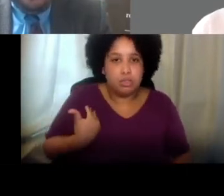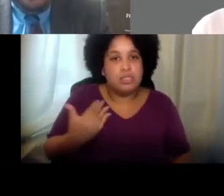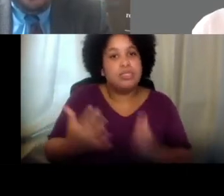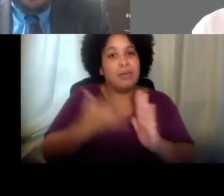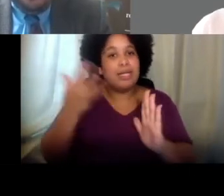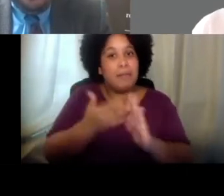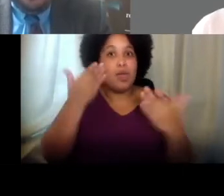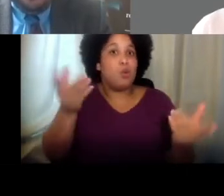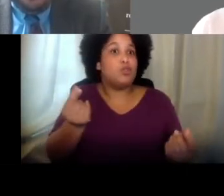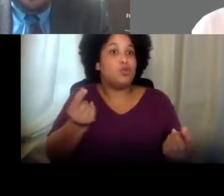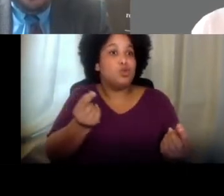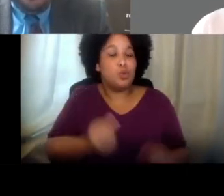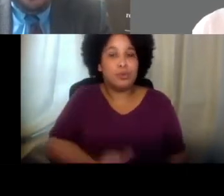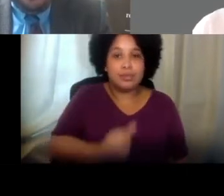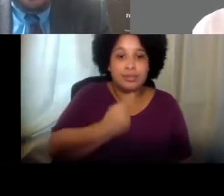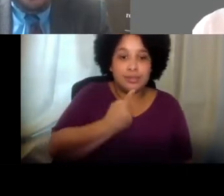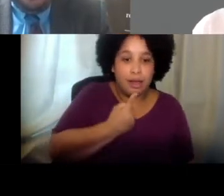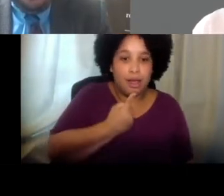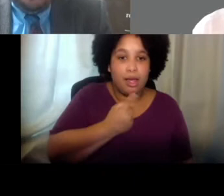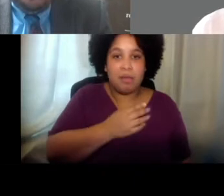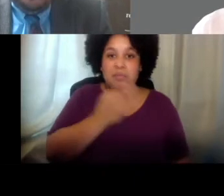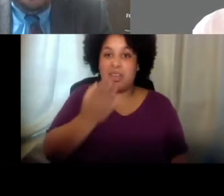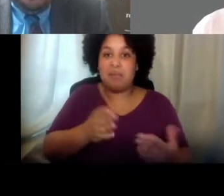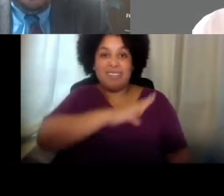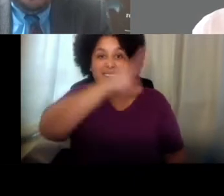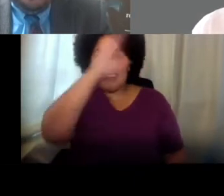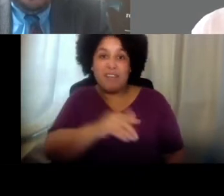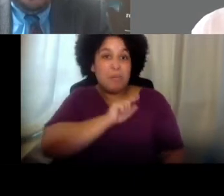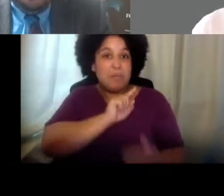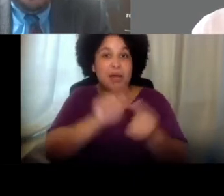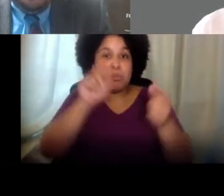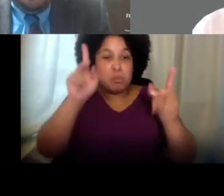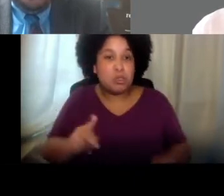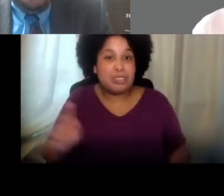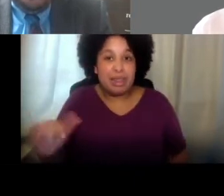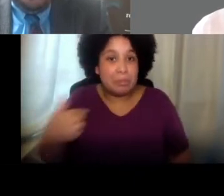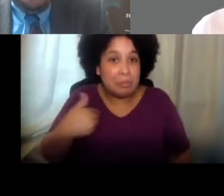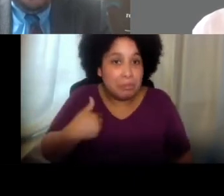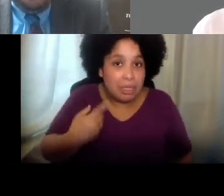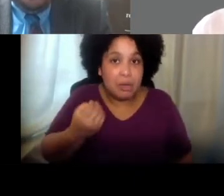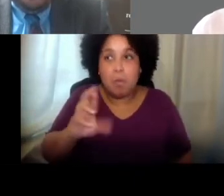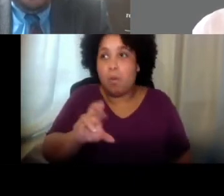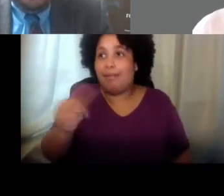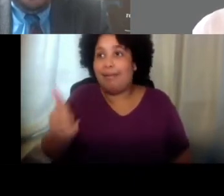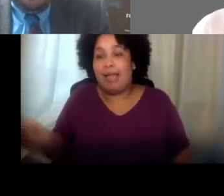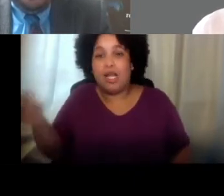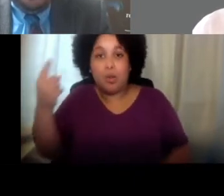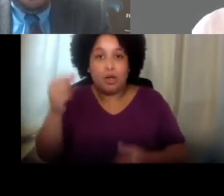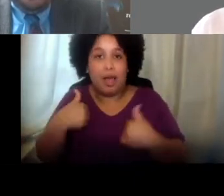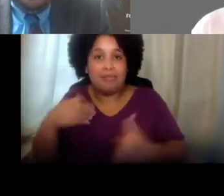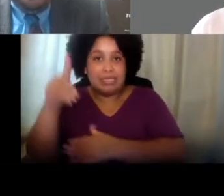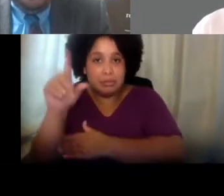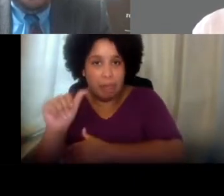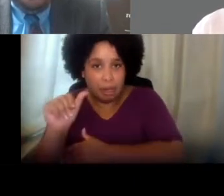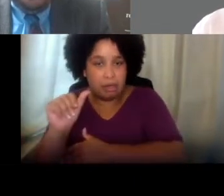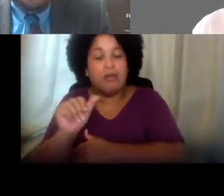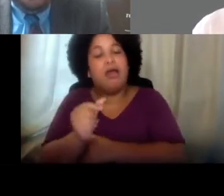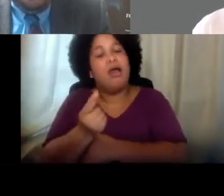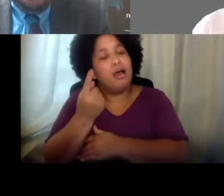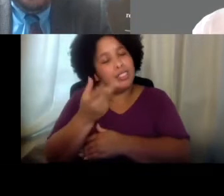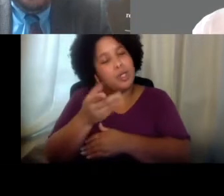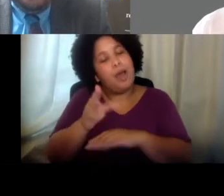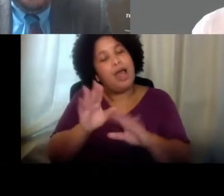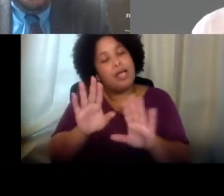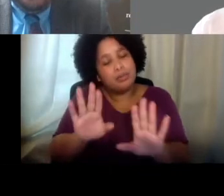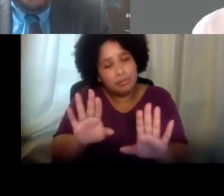they don't know what to do or say. They may have never met anyone like me or like anyone else who's disabled. So I give them a little credit